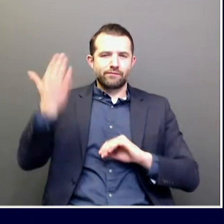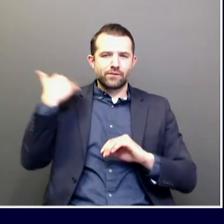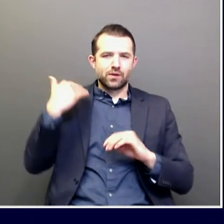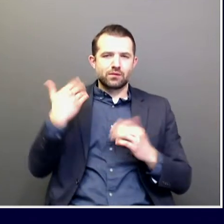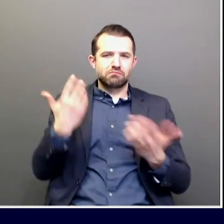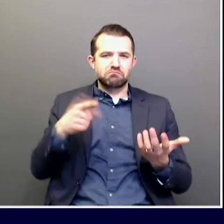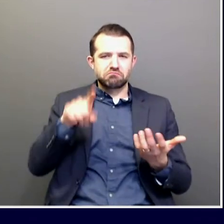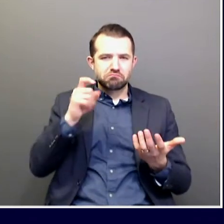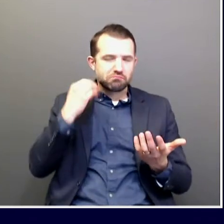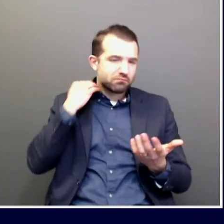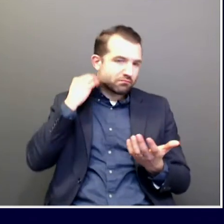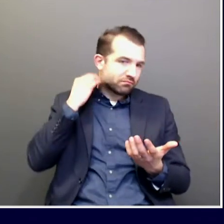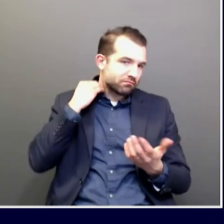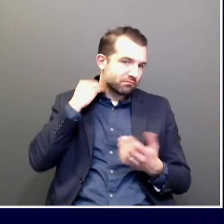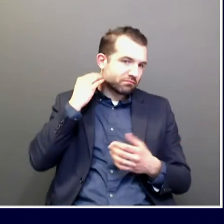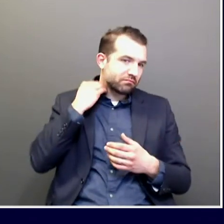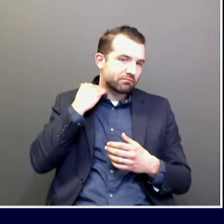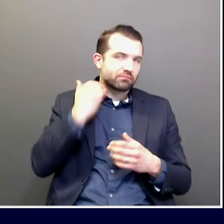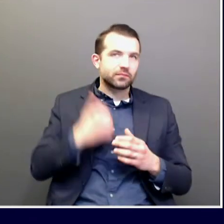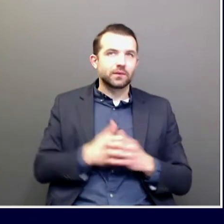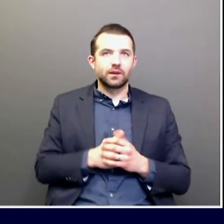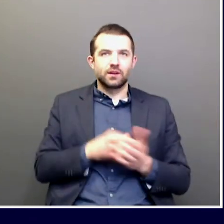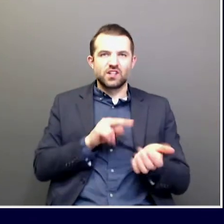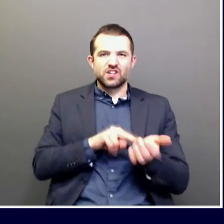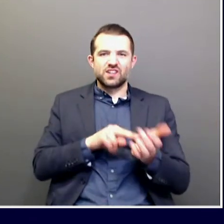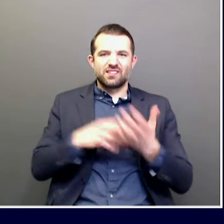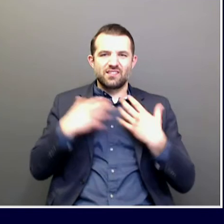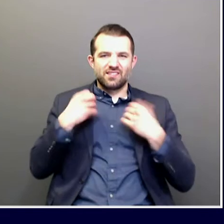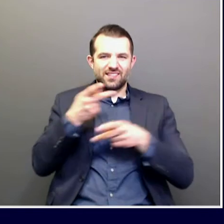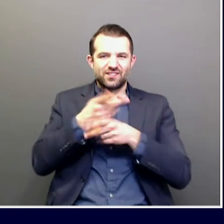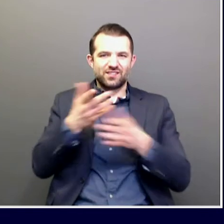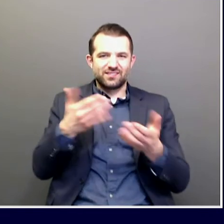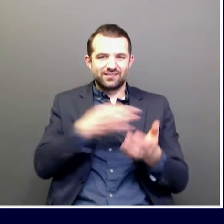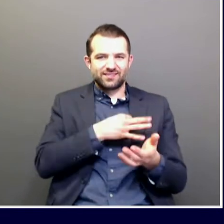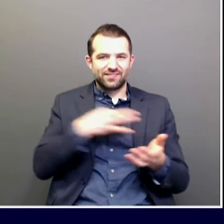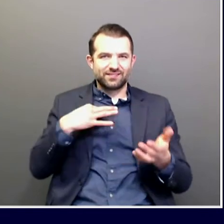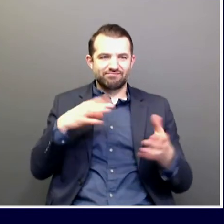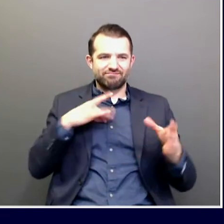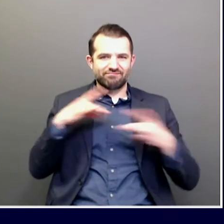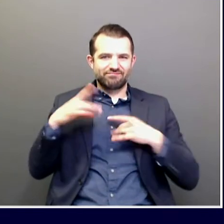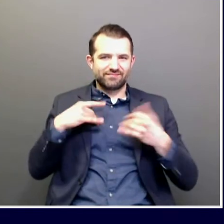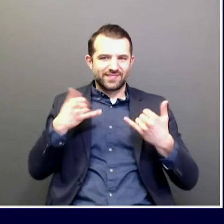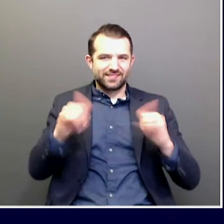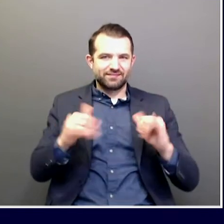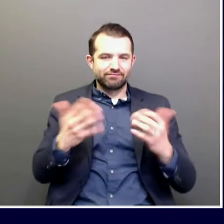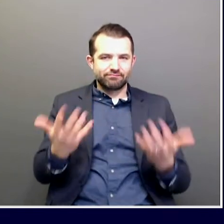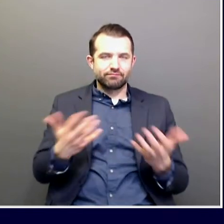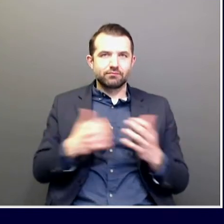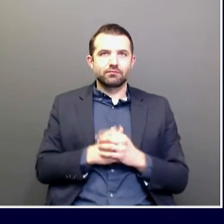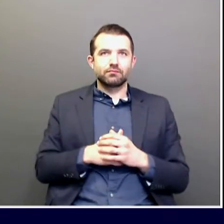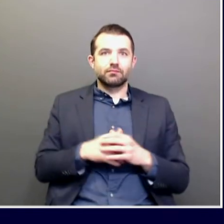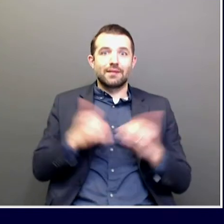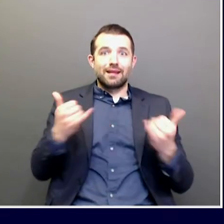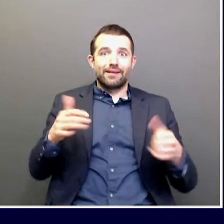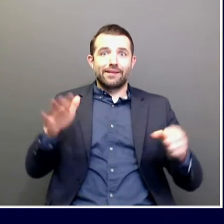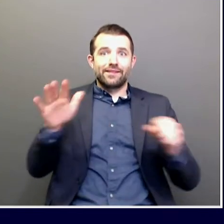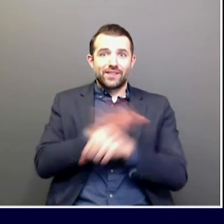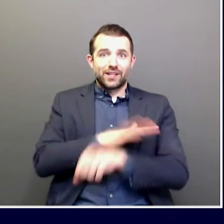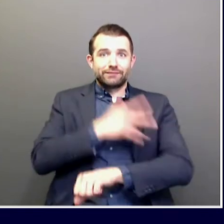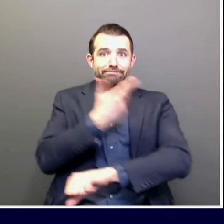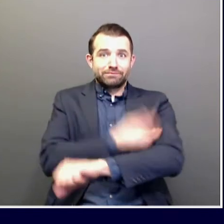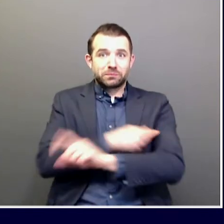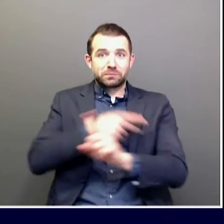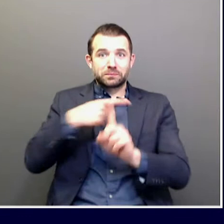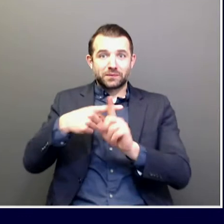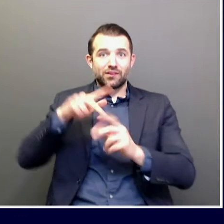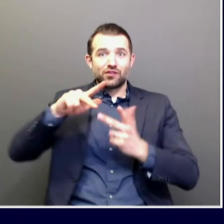may be several days after their isolation period has ended and still test positive. That's one reason, for example, someone who